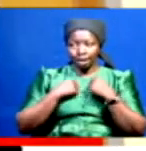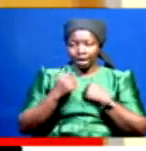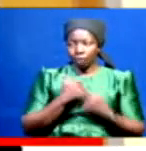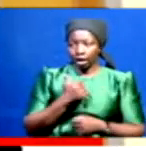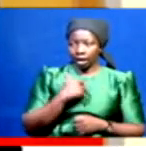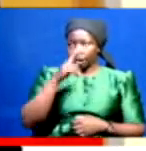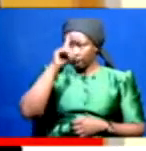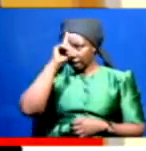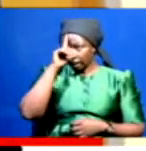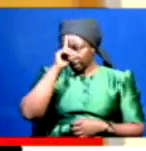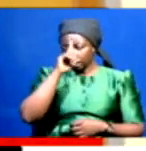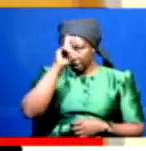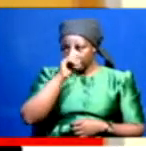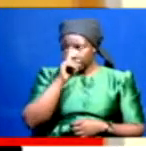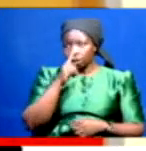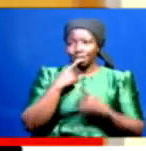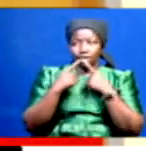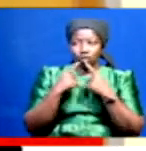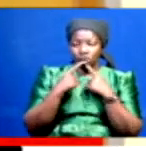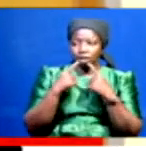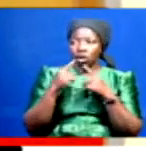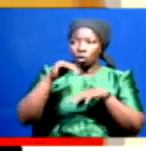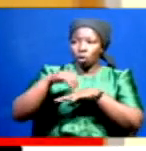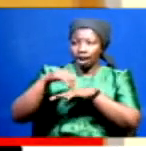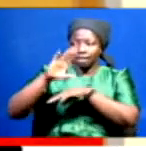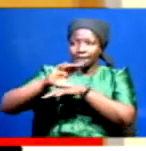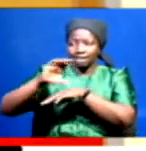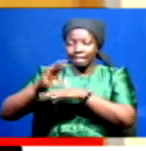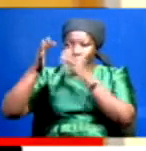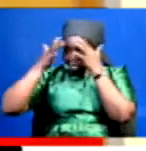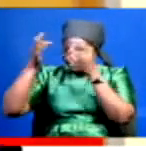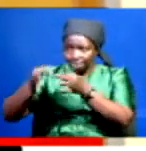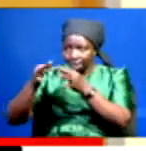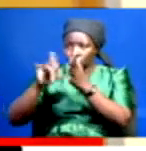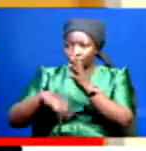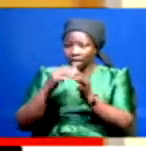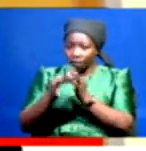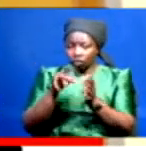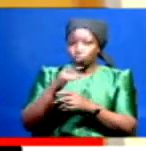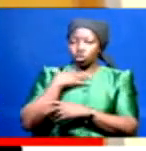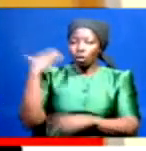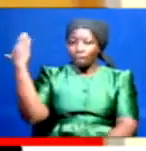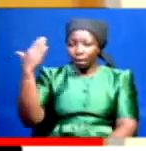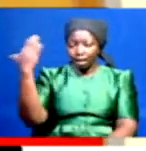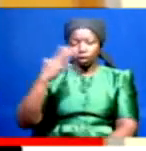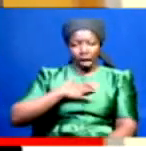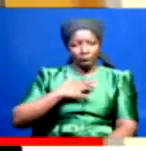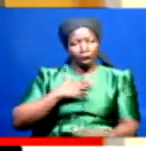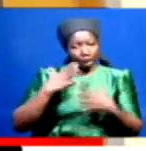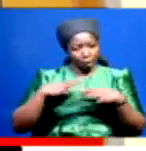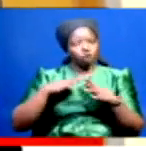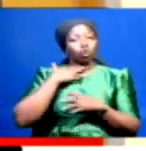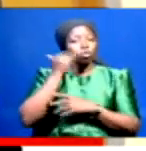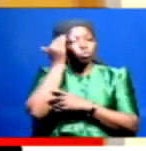conversation, the Rwandese had a serious conversation on churches. They decided that, if you're going to preach to our people, we need to know where you